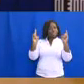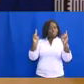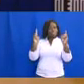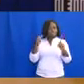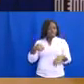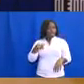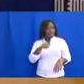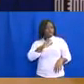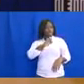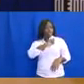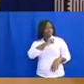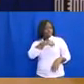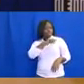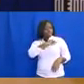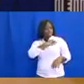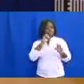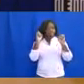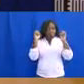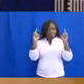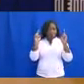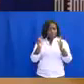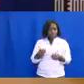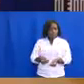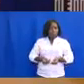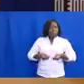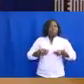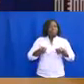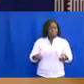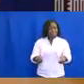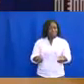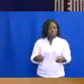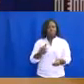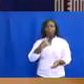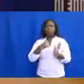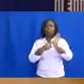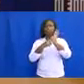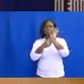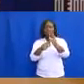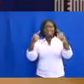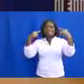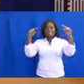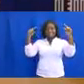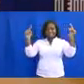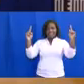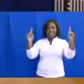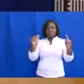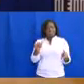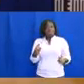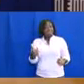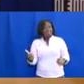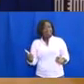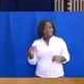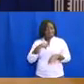our educational institutions produce ultimately will determine the success or otherwise